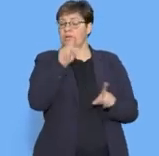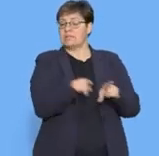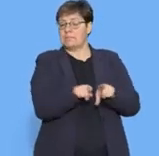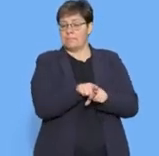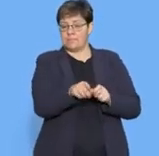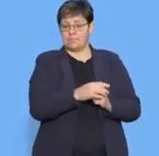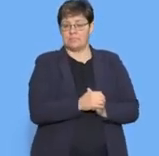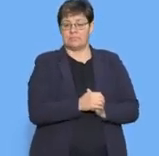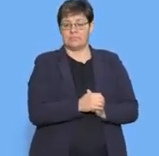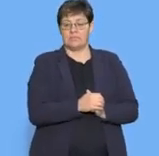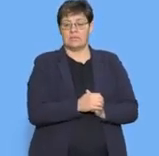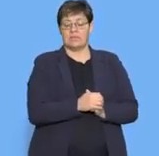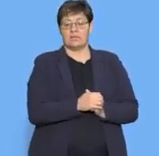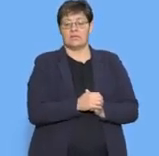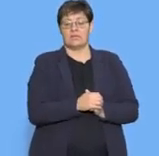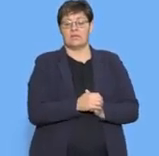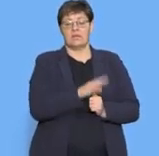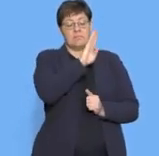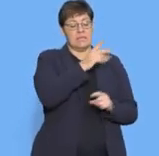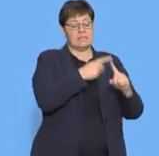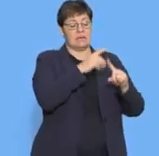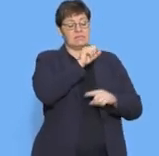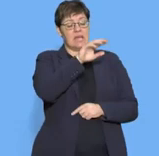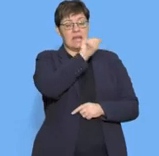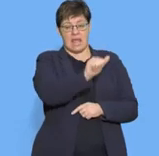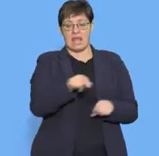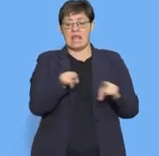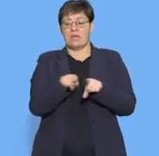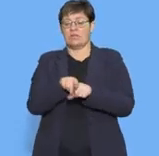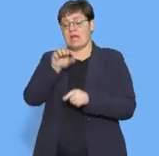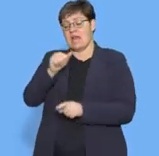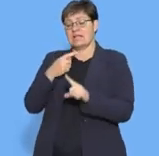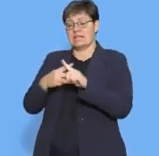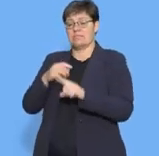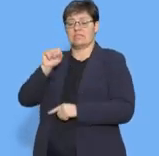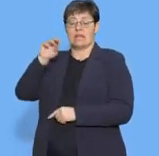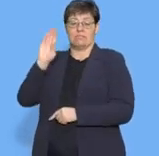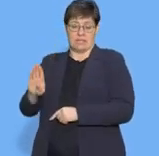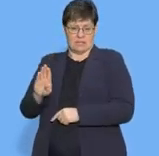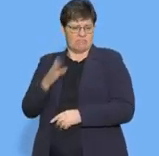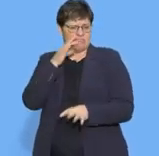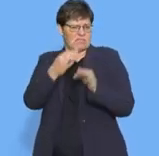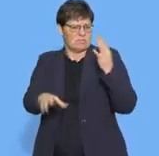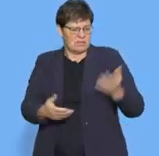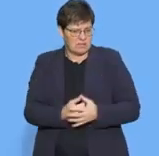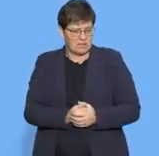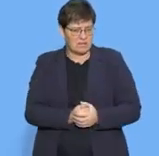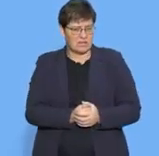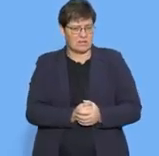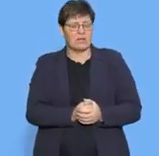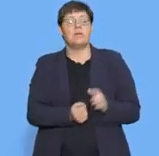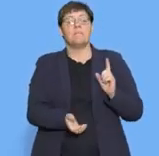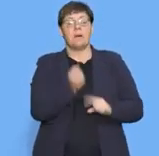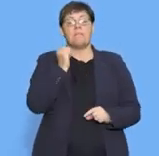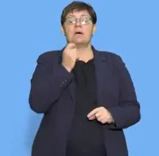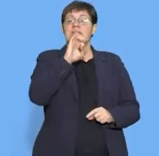like this. Okay, so B times sine A is equal to A times sine B. Pretty simple. We just